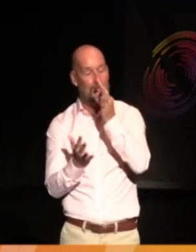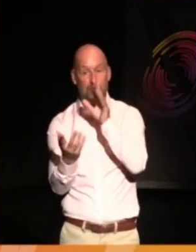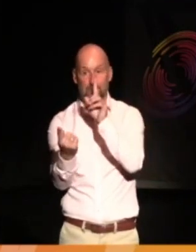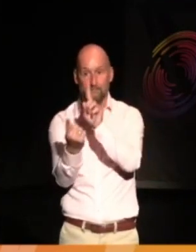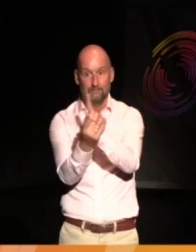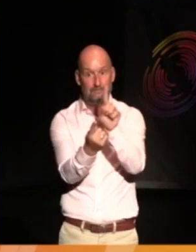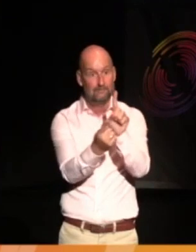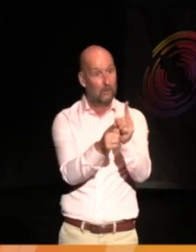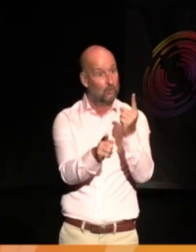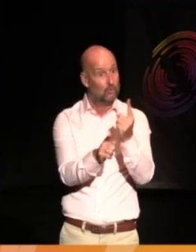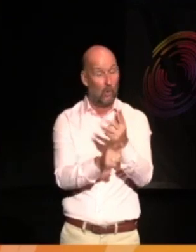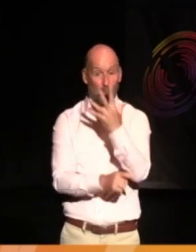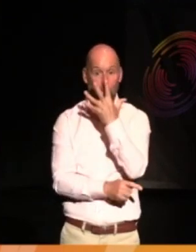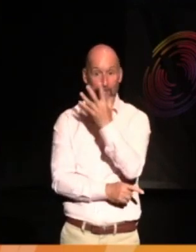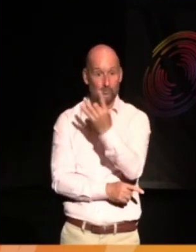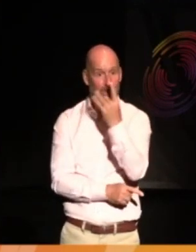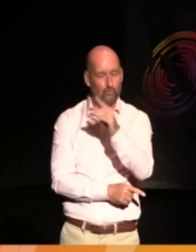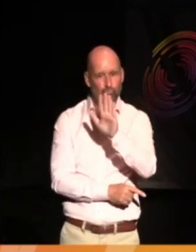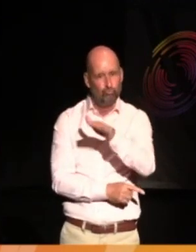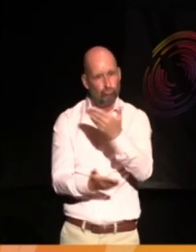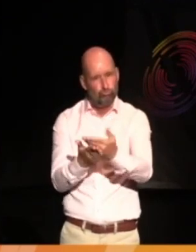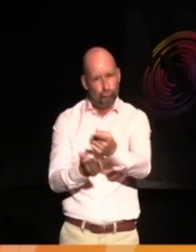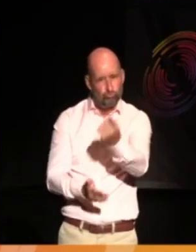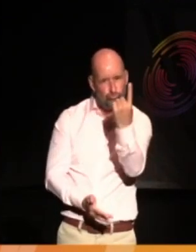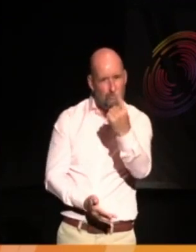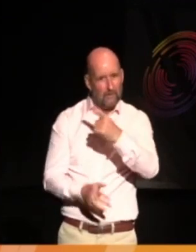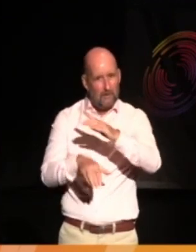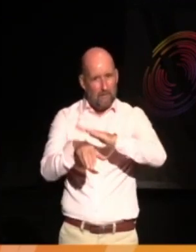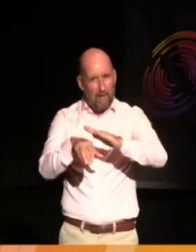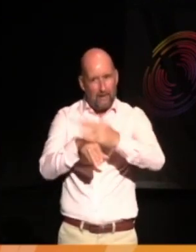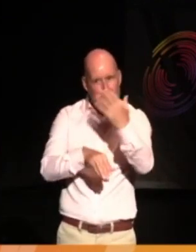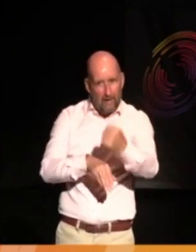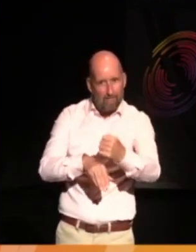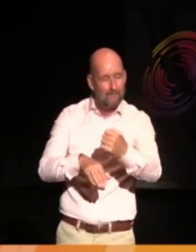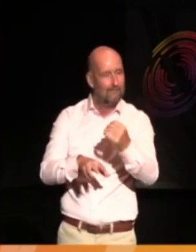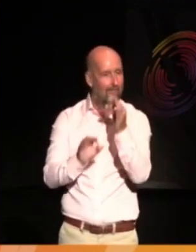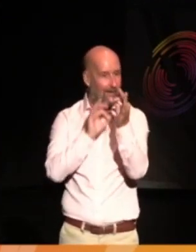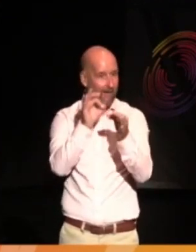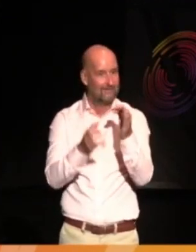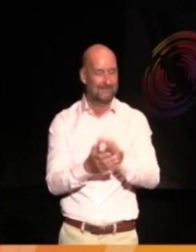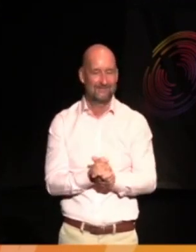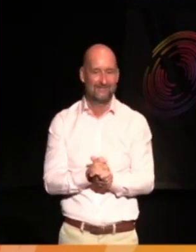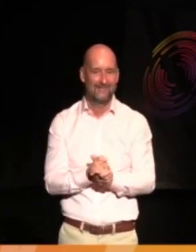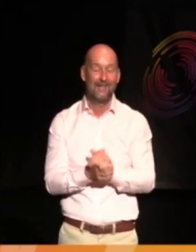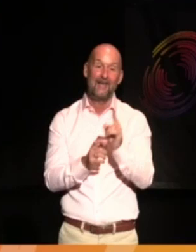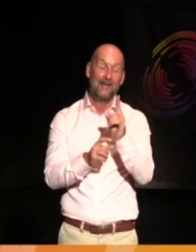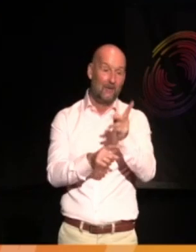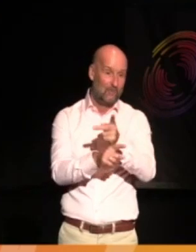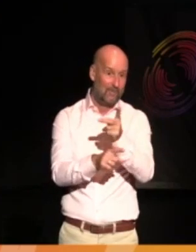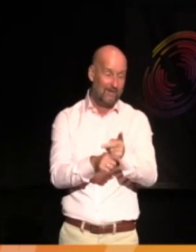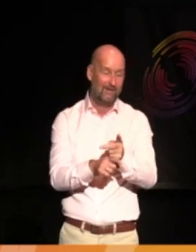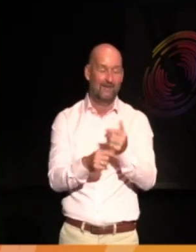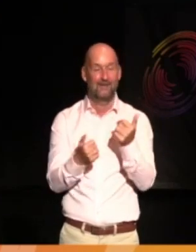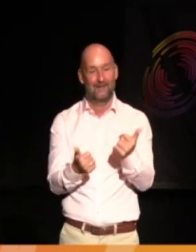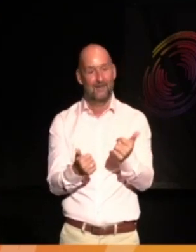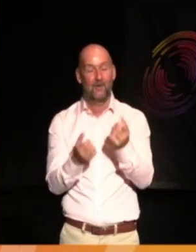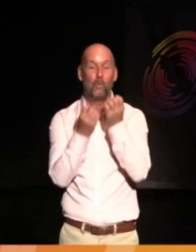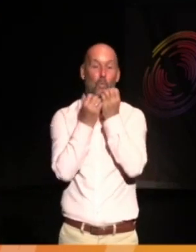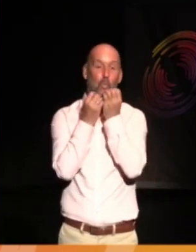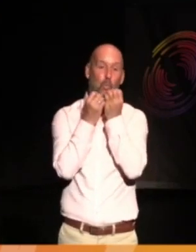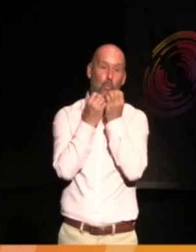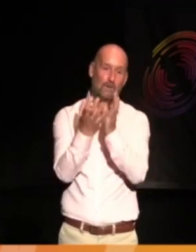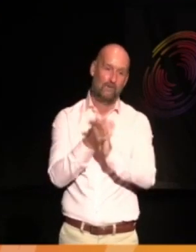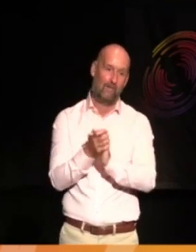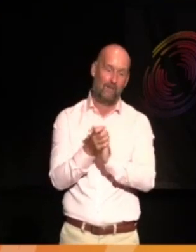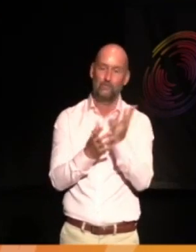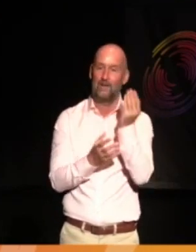strangers, demand to know about why they're here and what pets they've got. And can I just say again, it's really wonderful to have